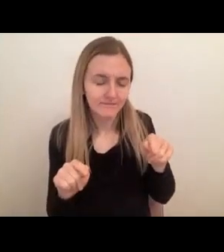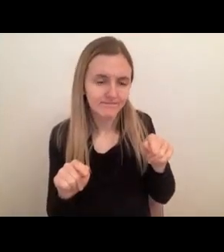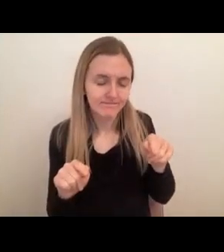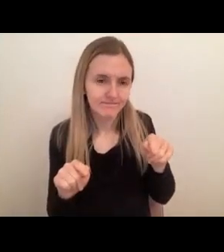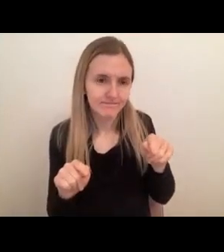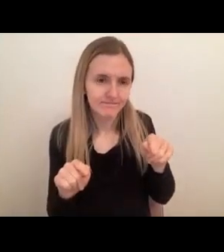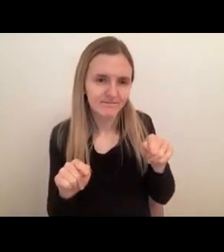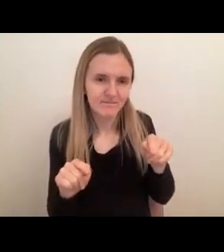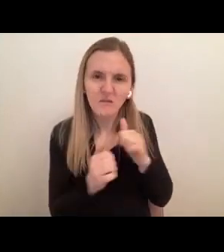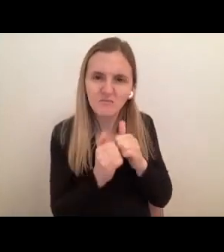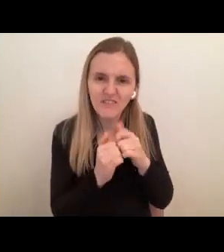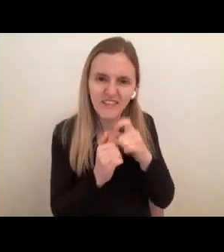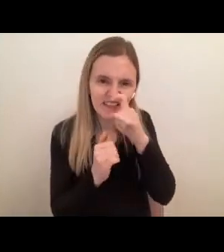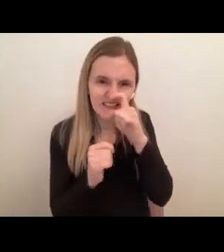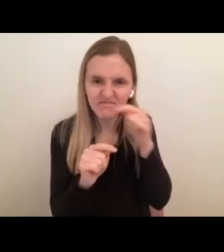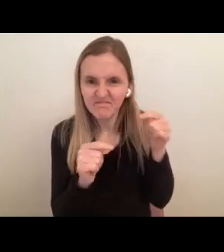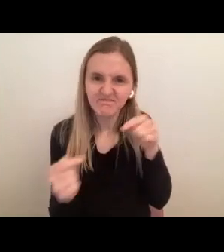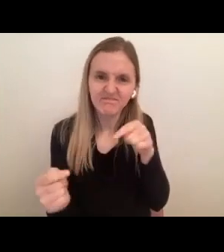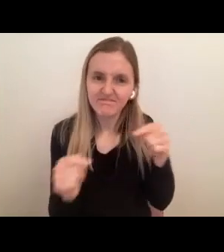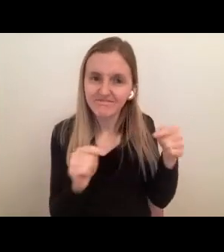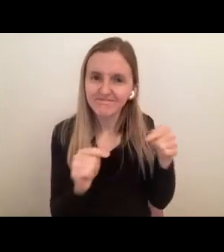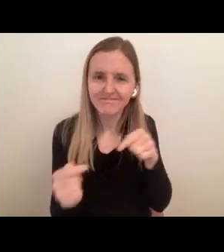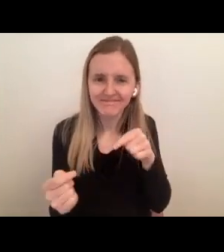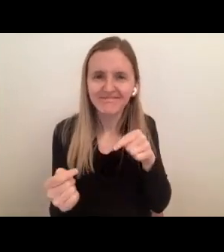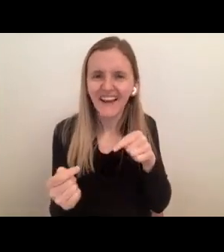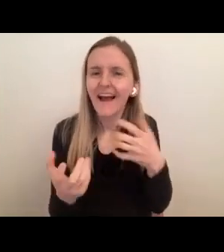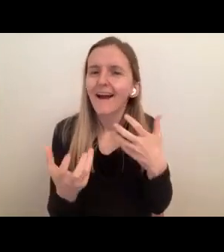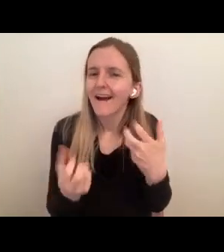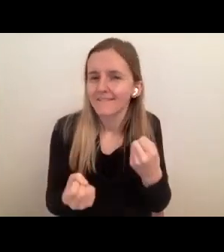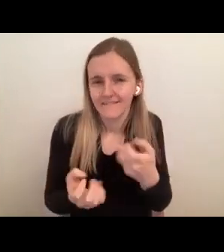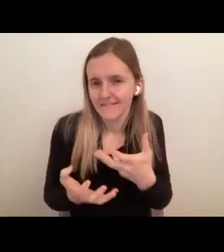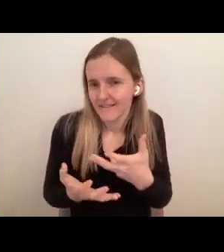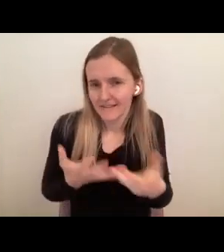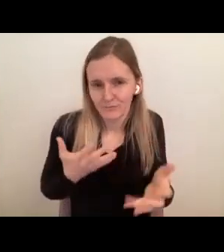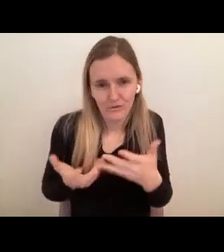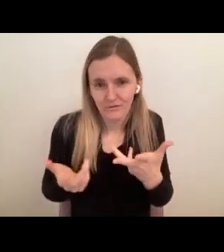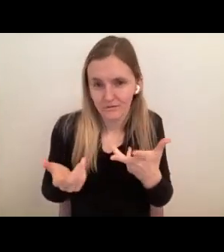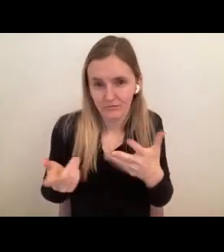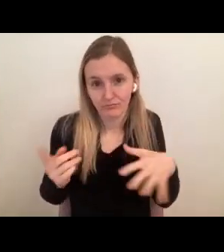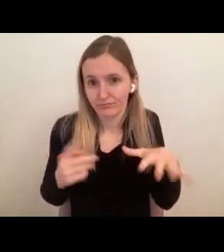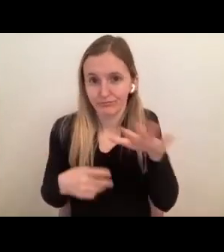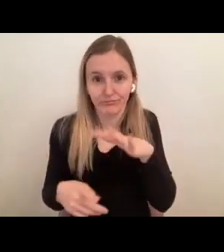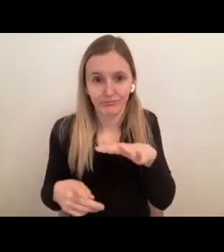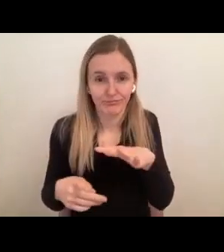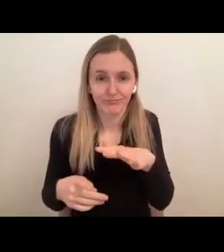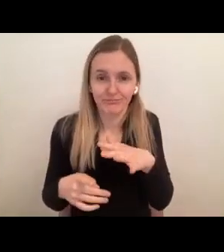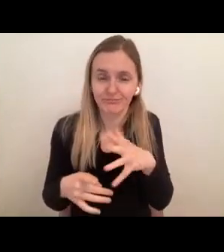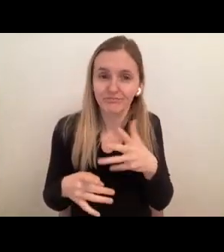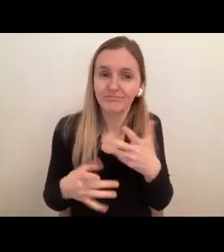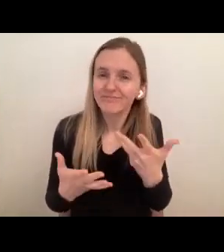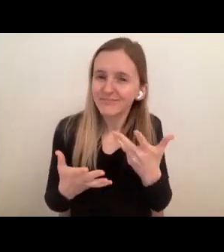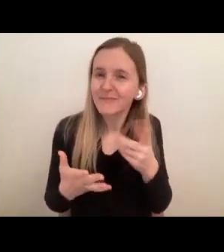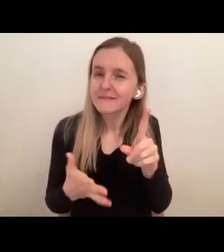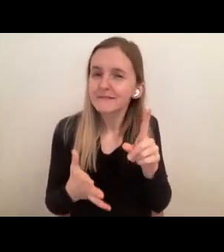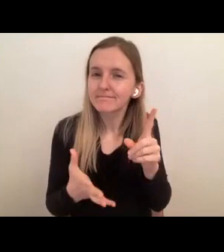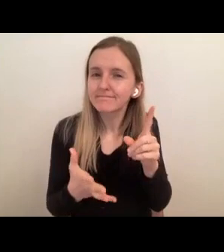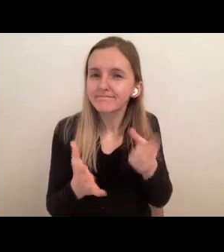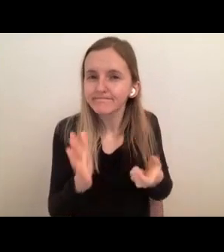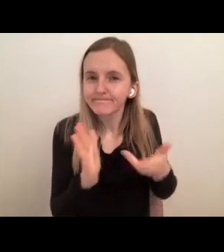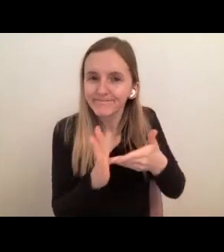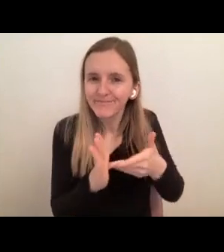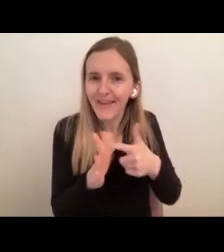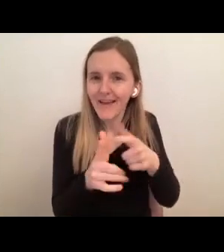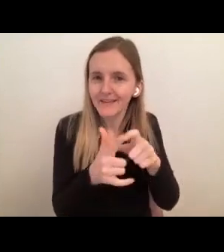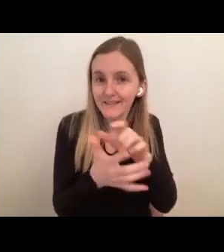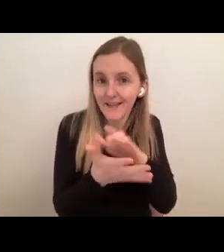you know, the sibling rivalry happens anyway. And when you have things like ADHD and autism and